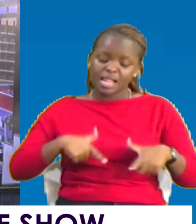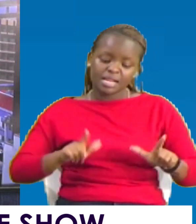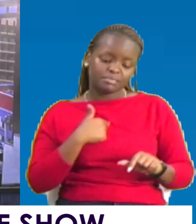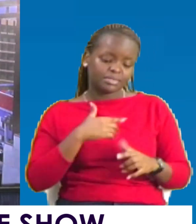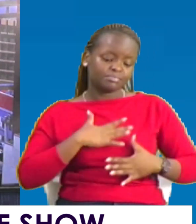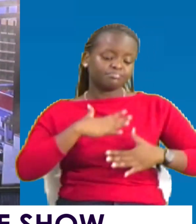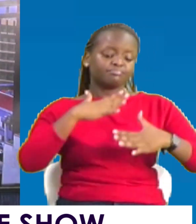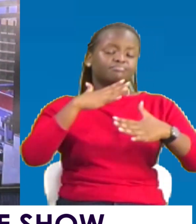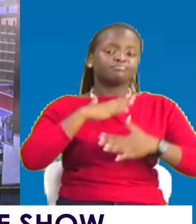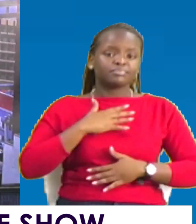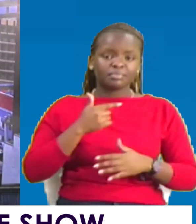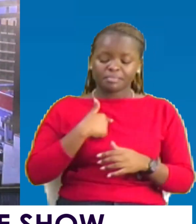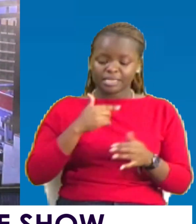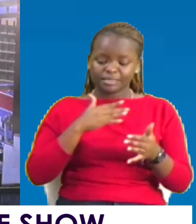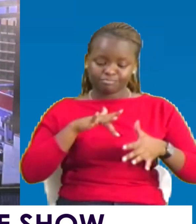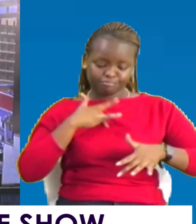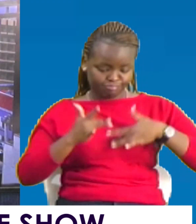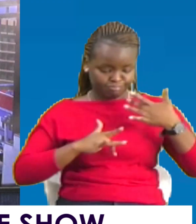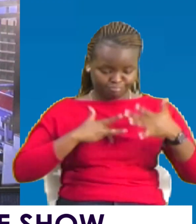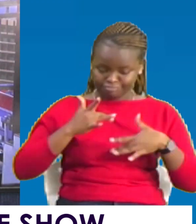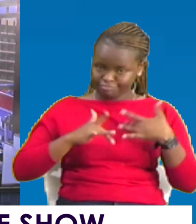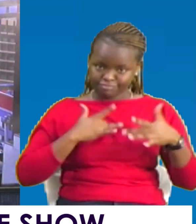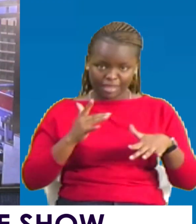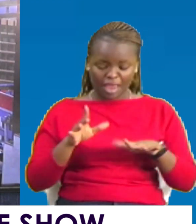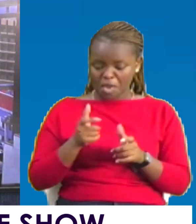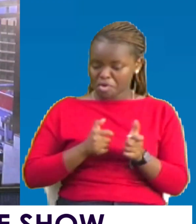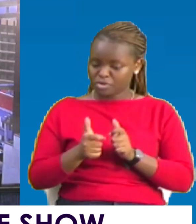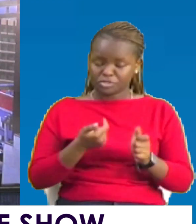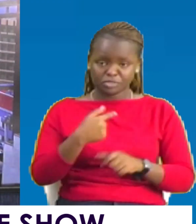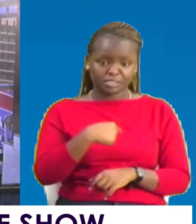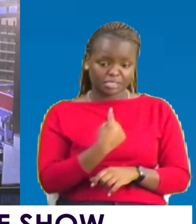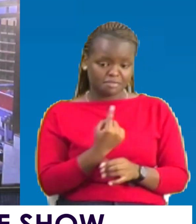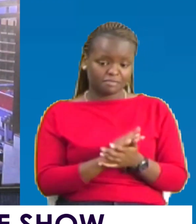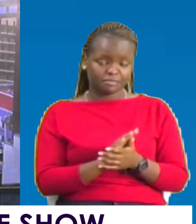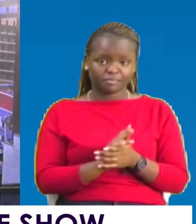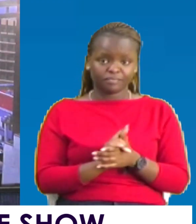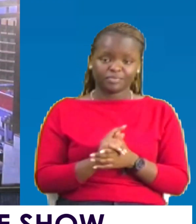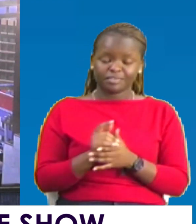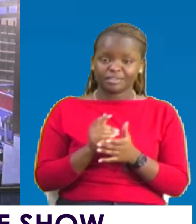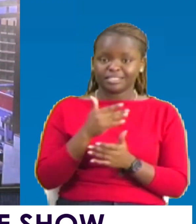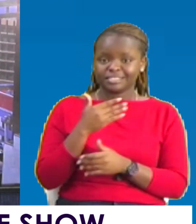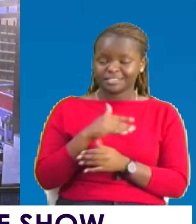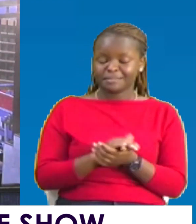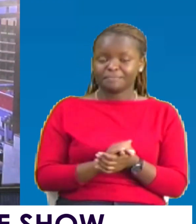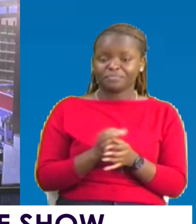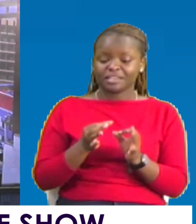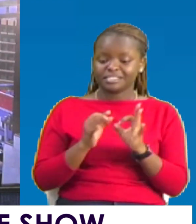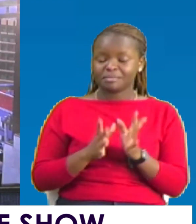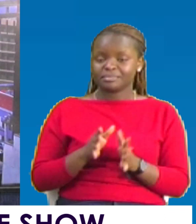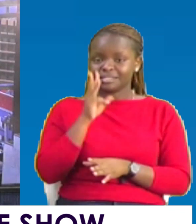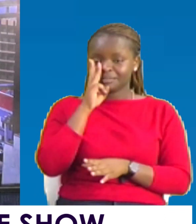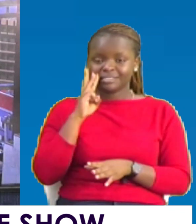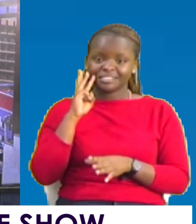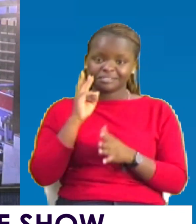getting excited. Let me control myself, at least for the sake of Wanja, my sign language